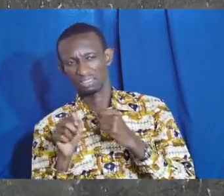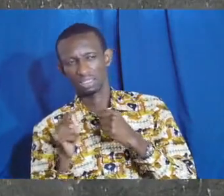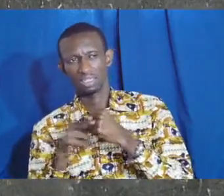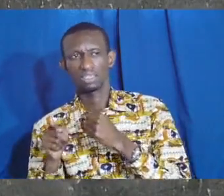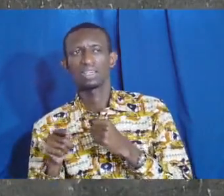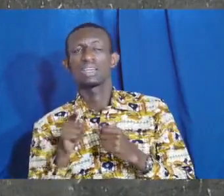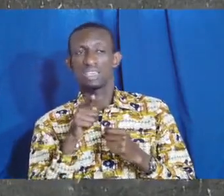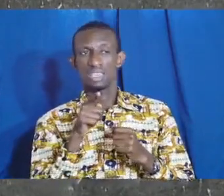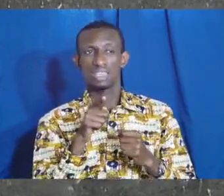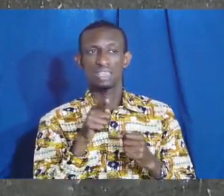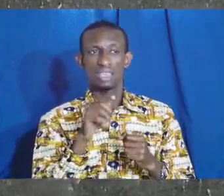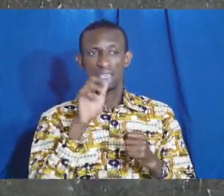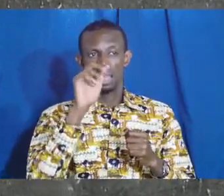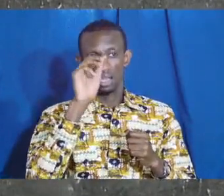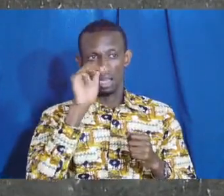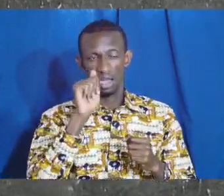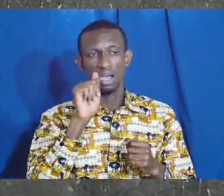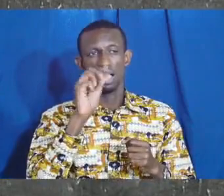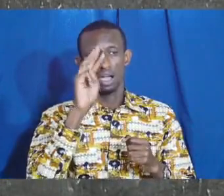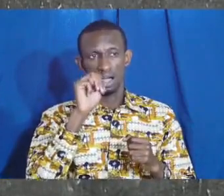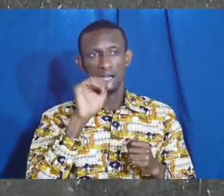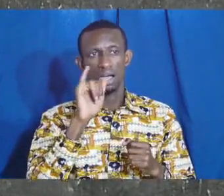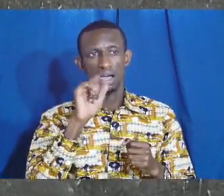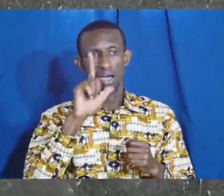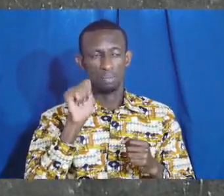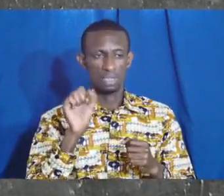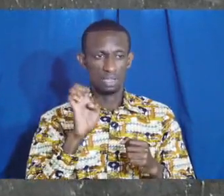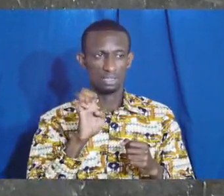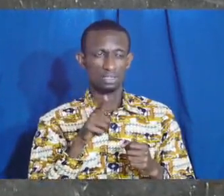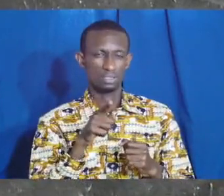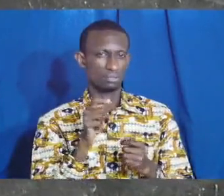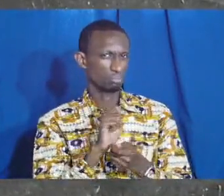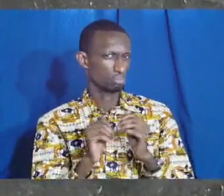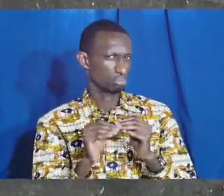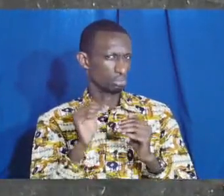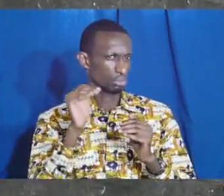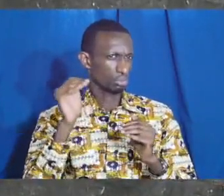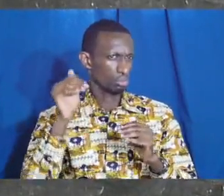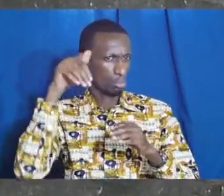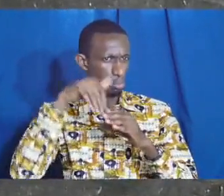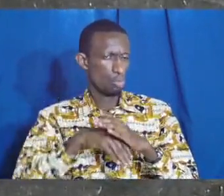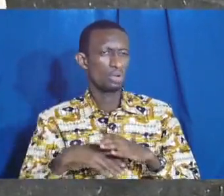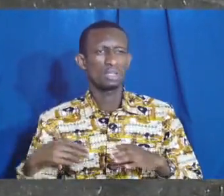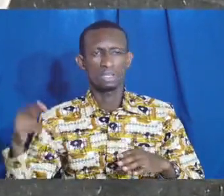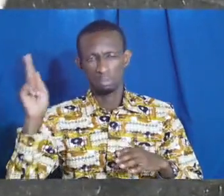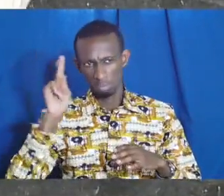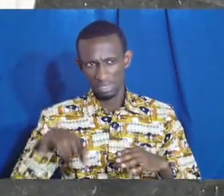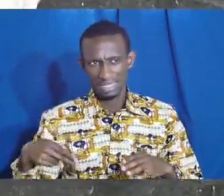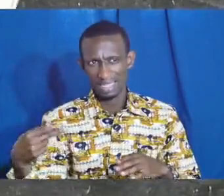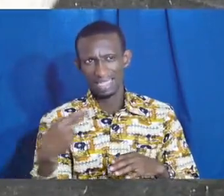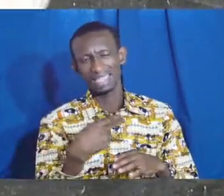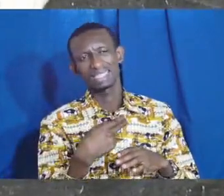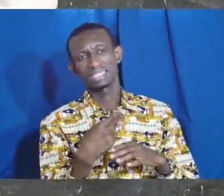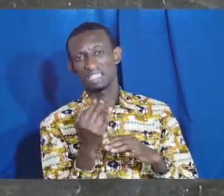find this enzyme, take an example like amylase, can perform its function in a pH, when the pH is greater